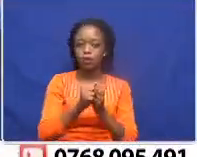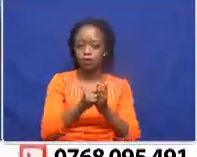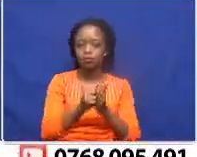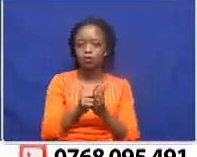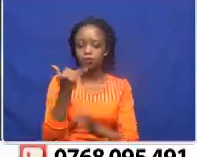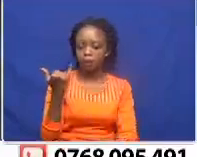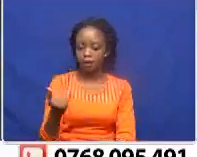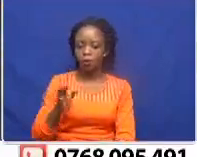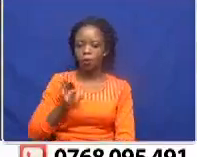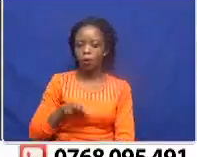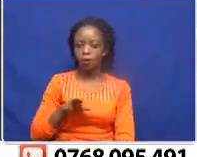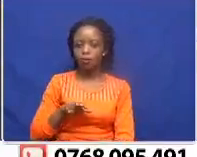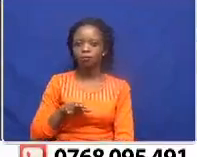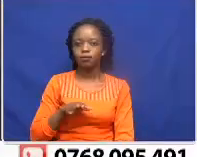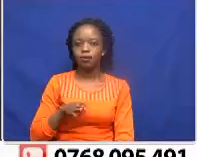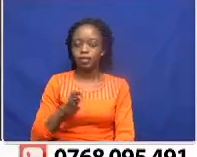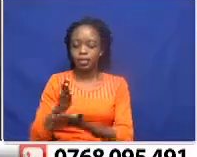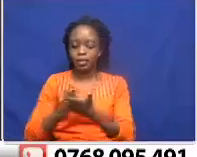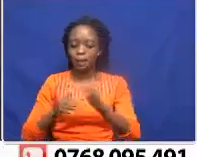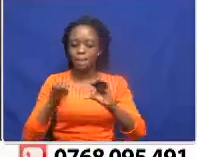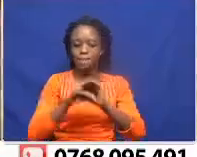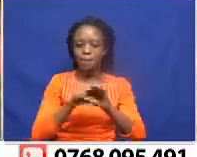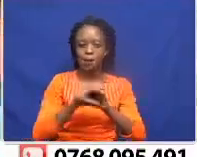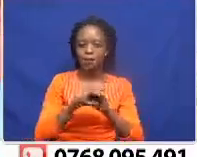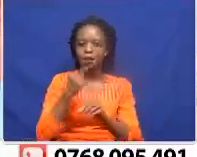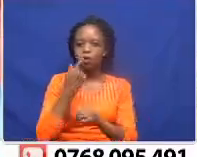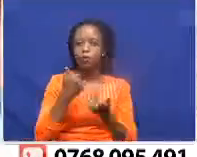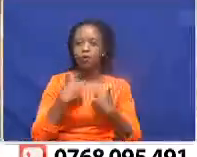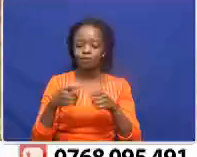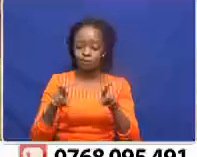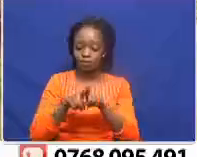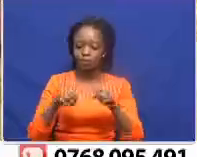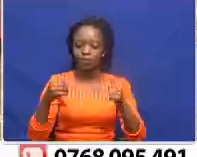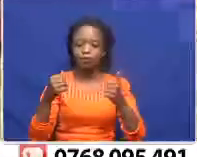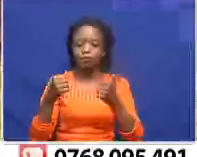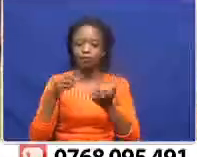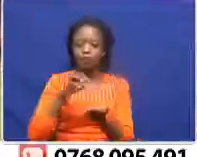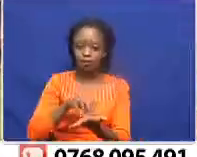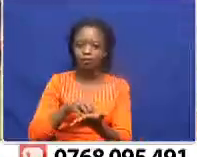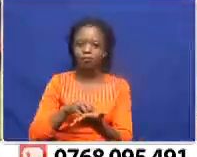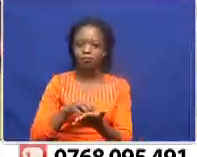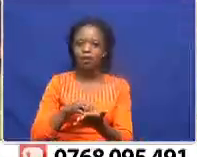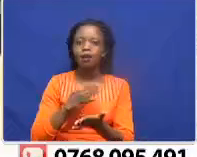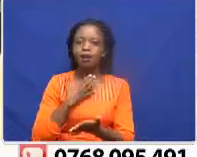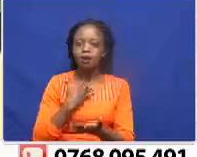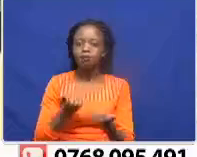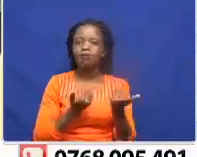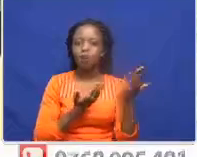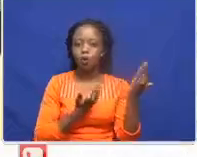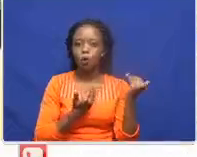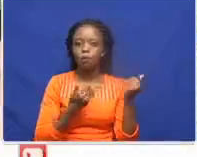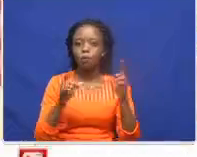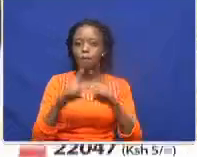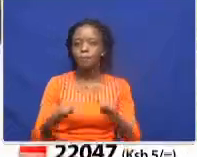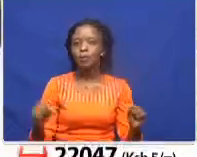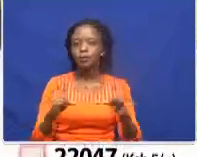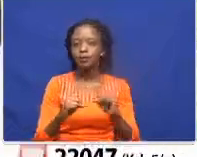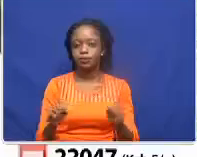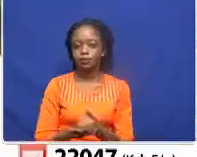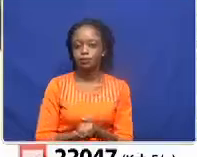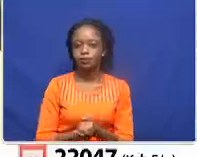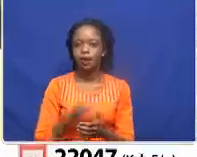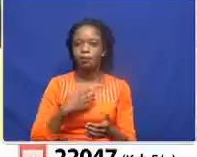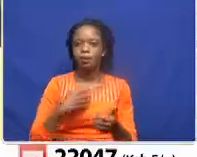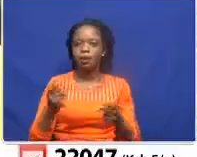mothers, other members of the foundation who found themselves in similar situation carry a message of hope. I was to go to